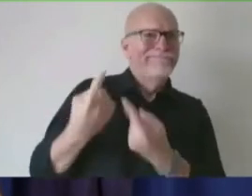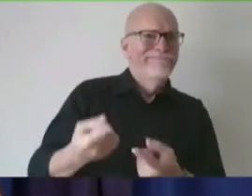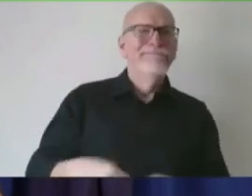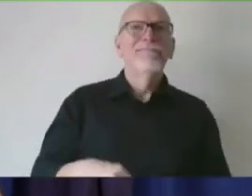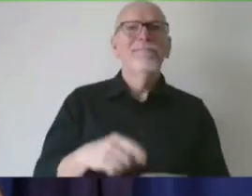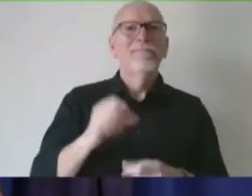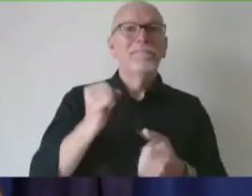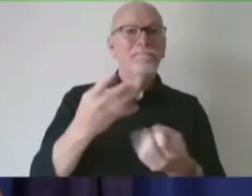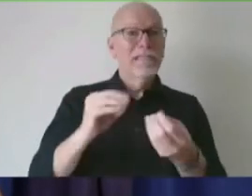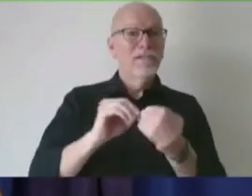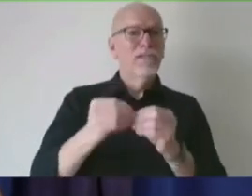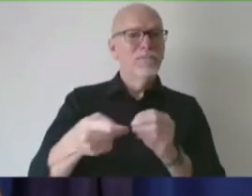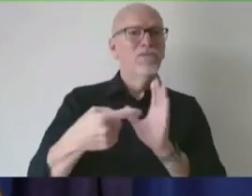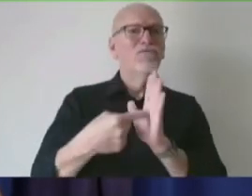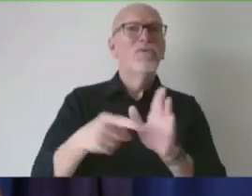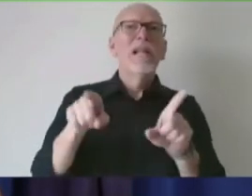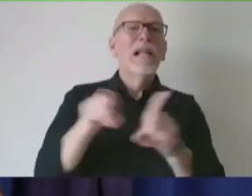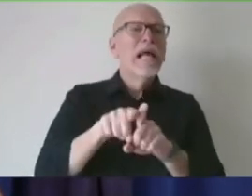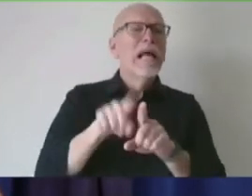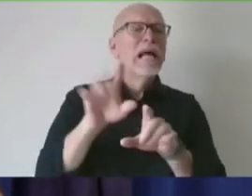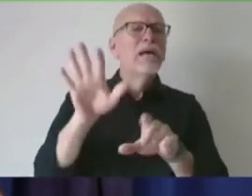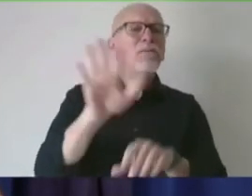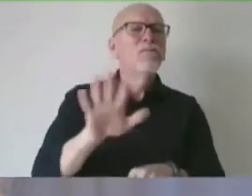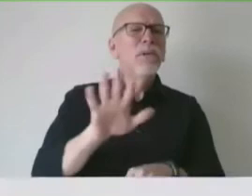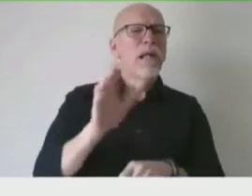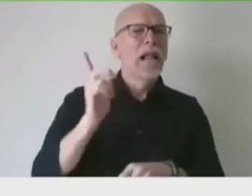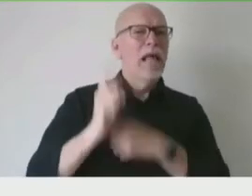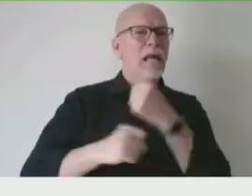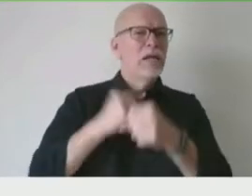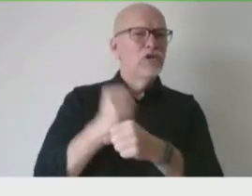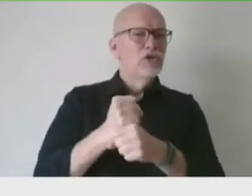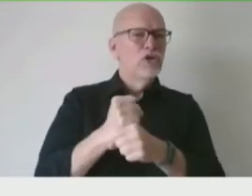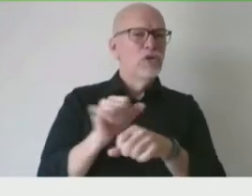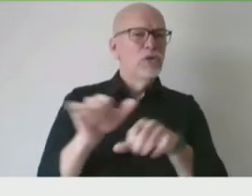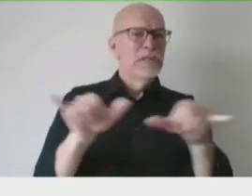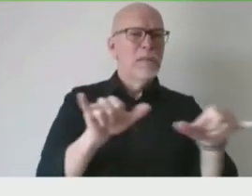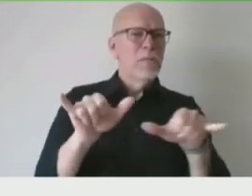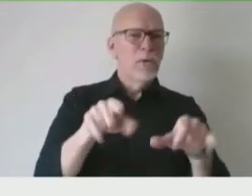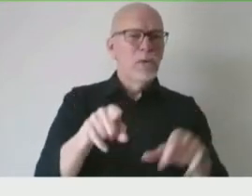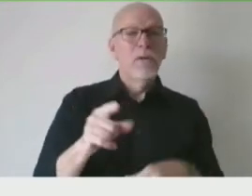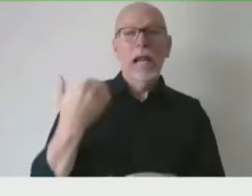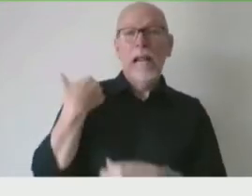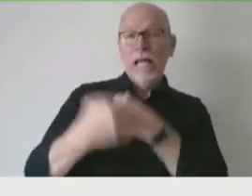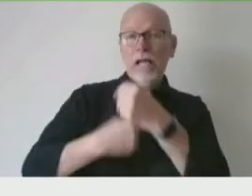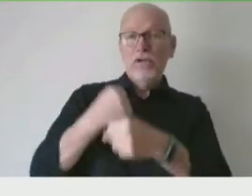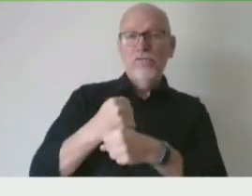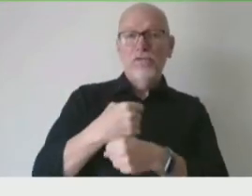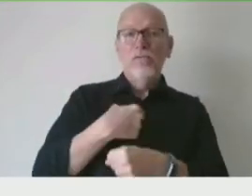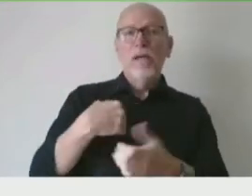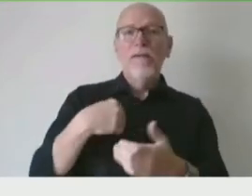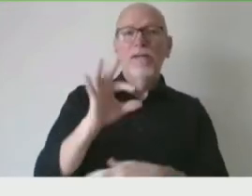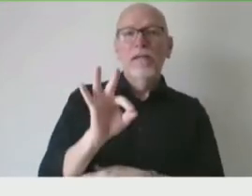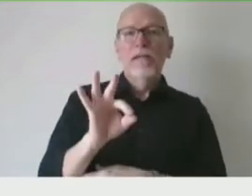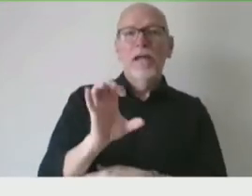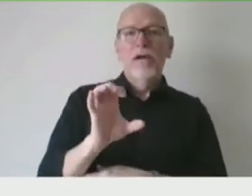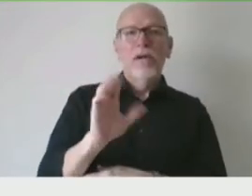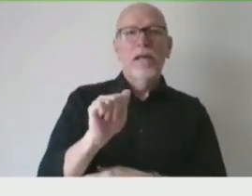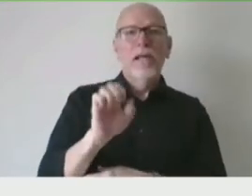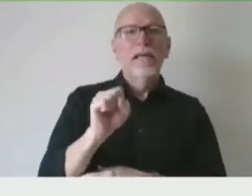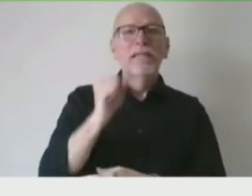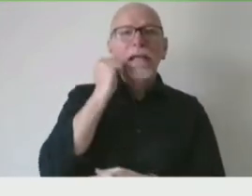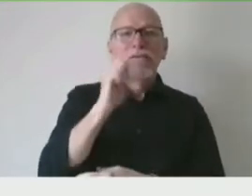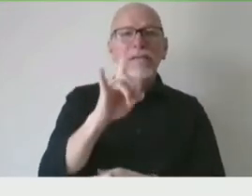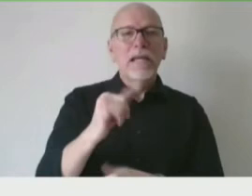numbers resemble what we saw about this time last year. A year ago today, we reported 900 cases per day. This week,